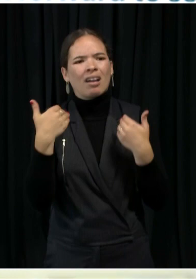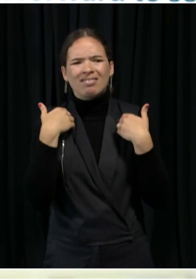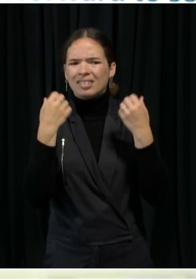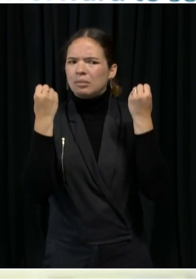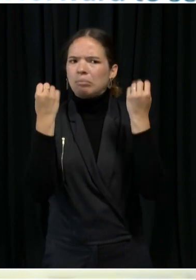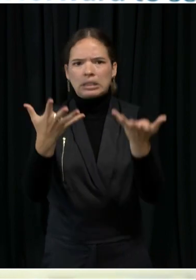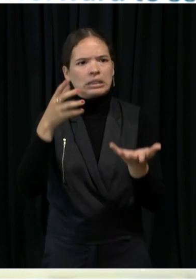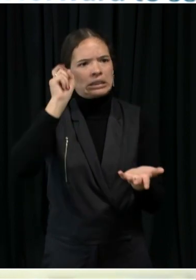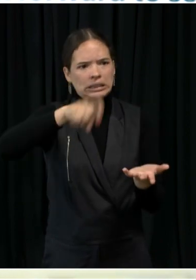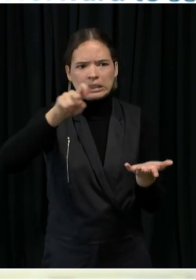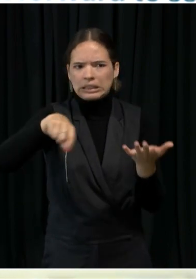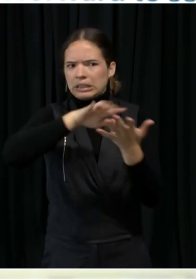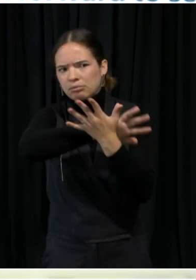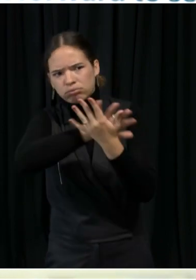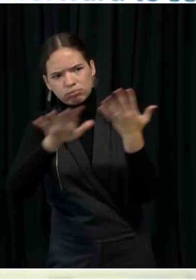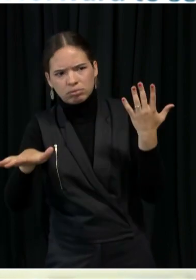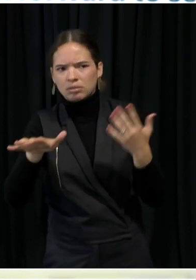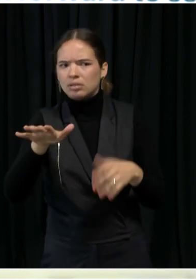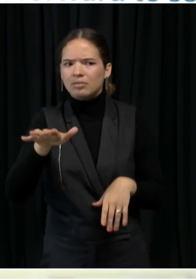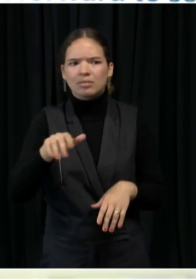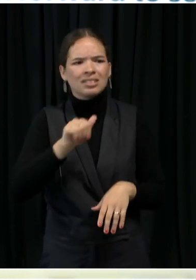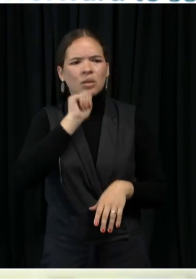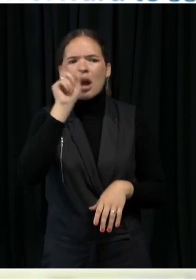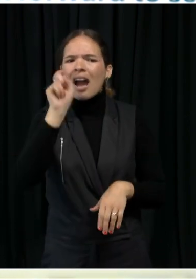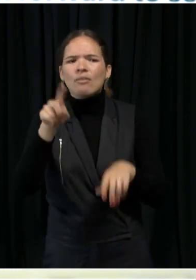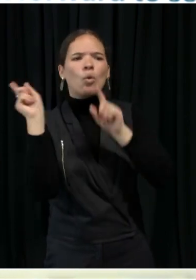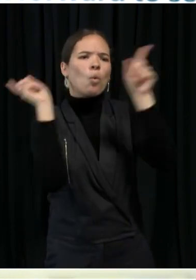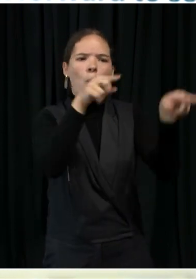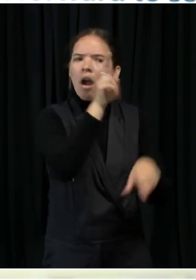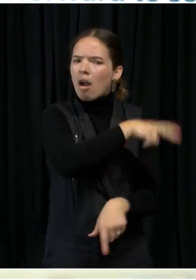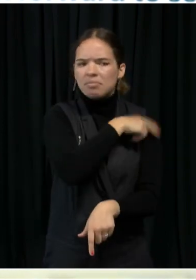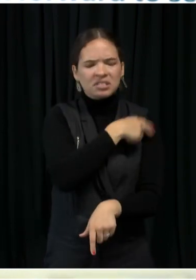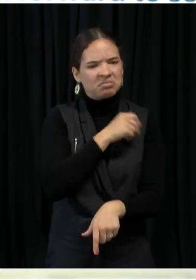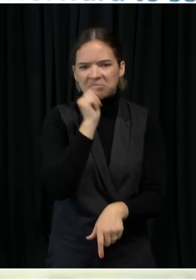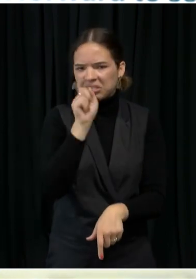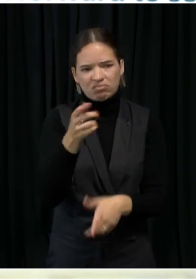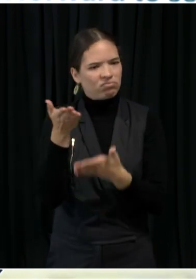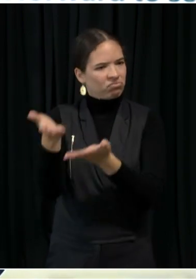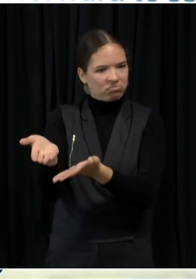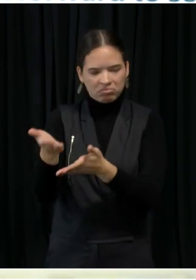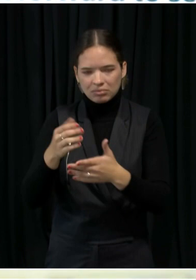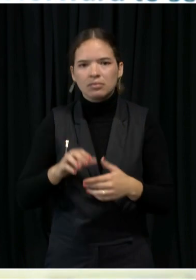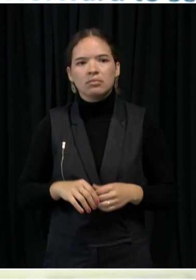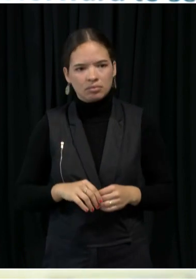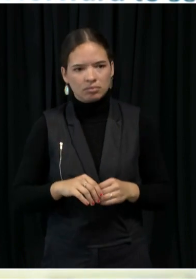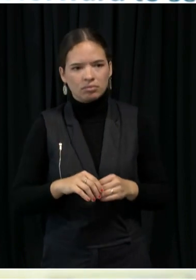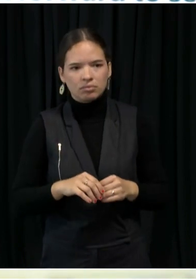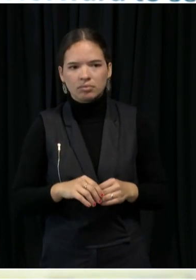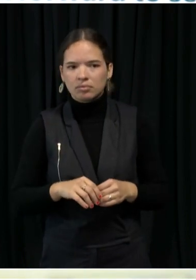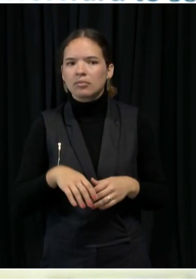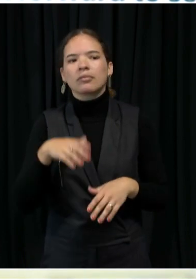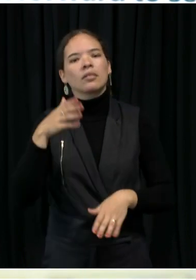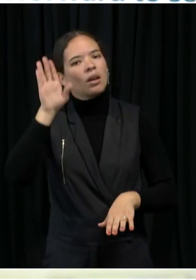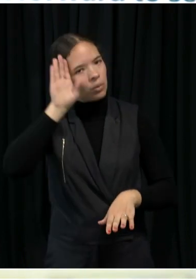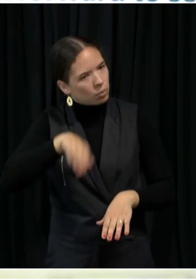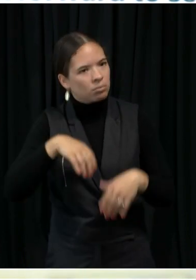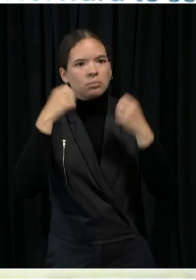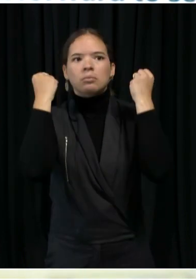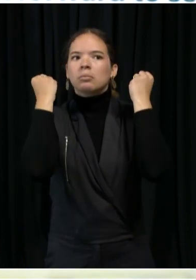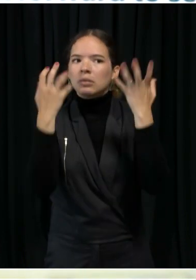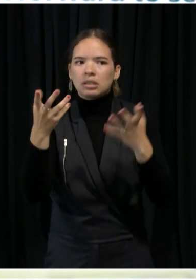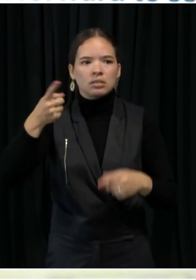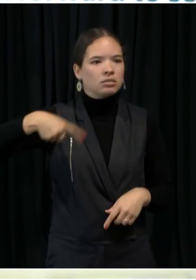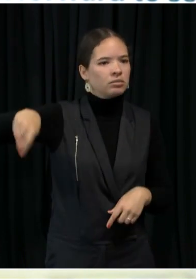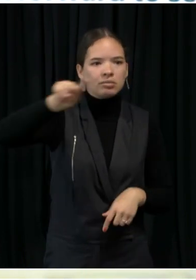don't need to go to the hospital for. We know in our council hearings that a lot of residents didn't go interact with medical facilities until they went